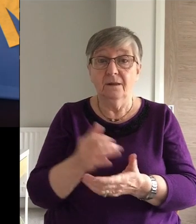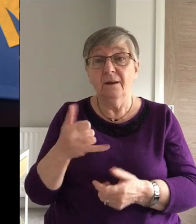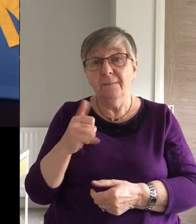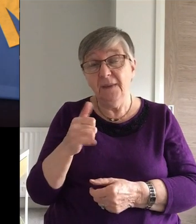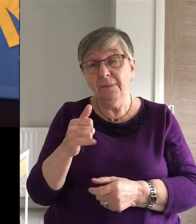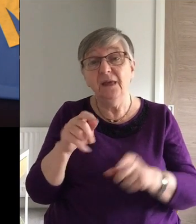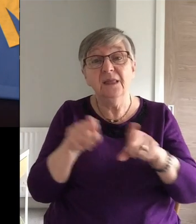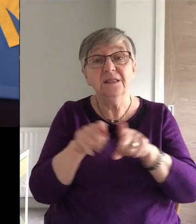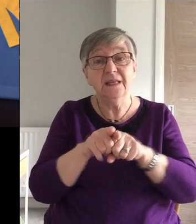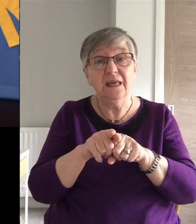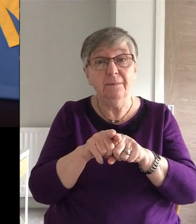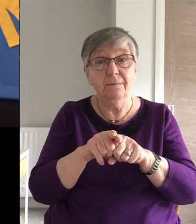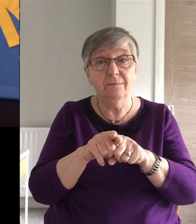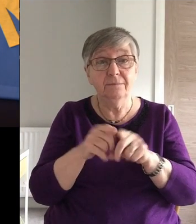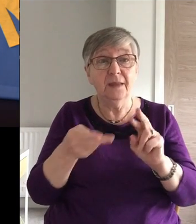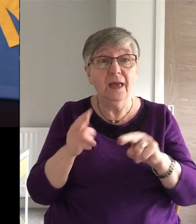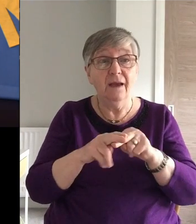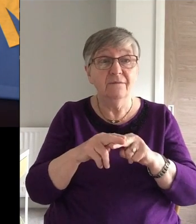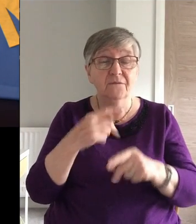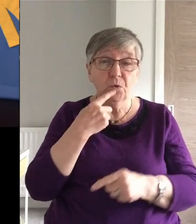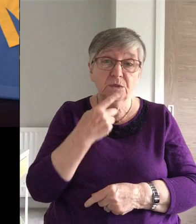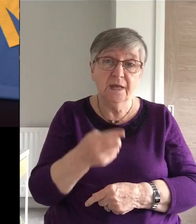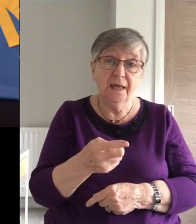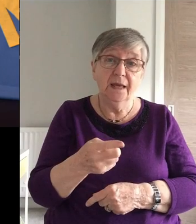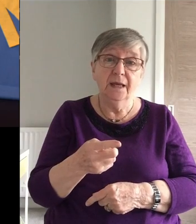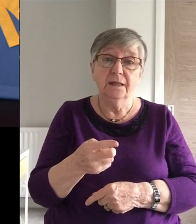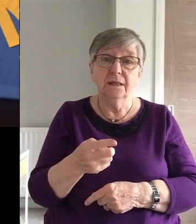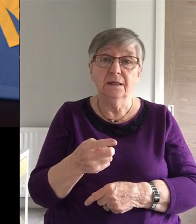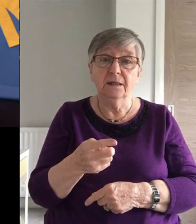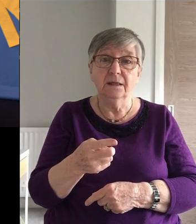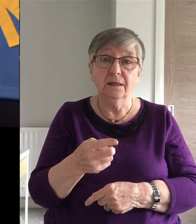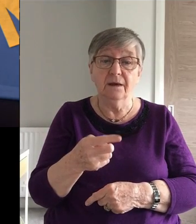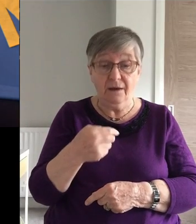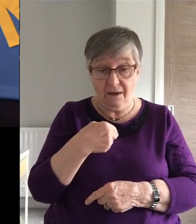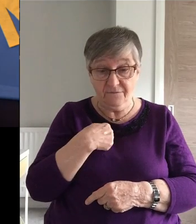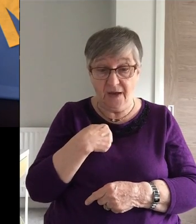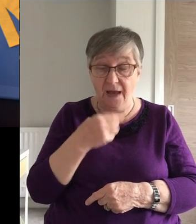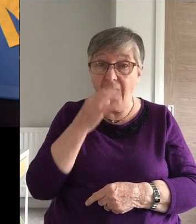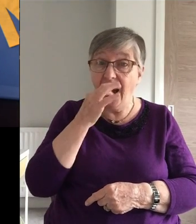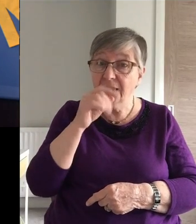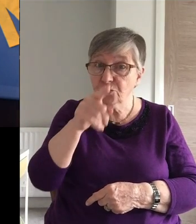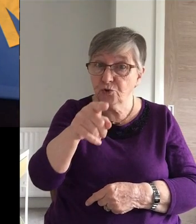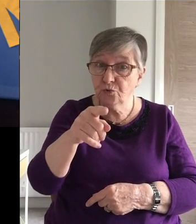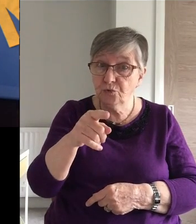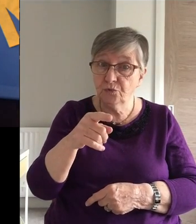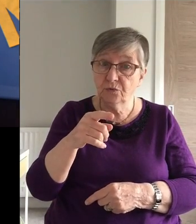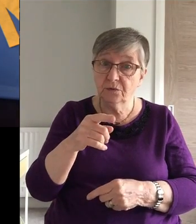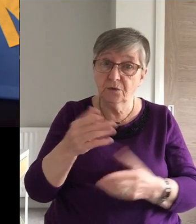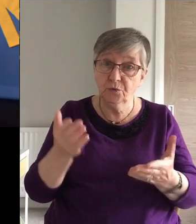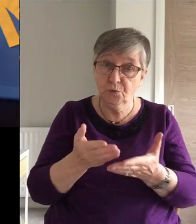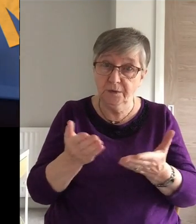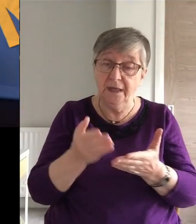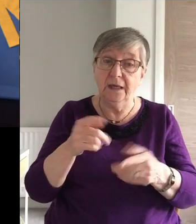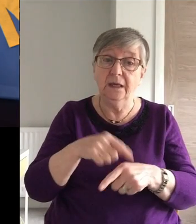Oh, it might have been similar if we'd said, or if I'd said at the beginning of this series, if